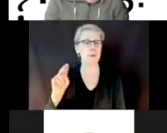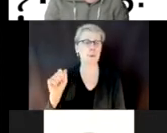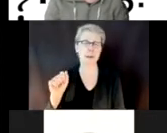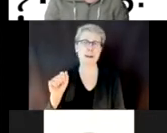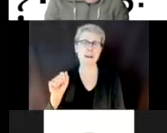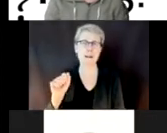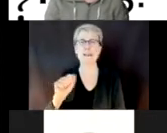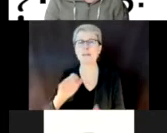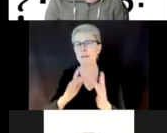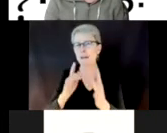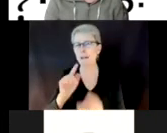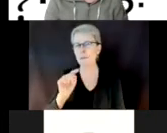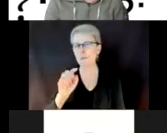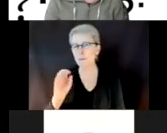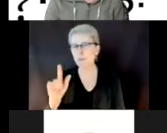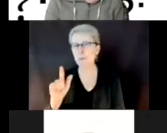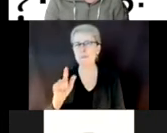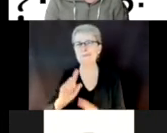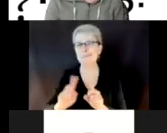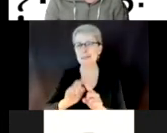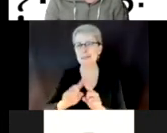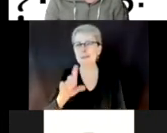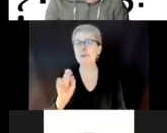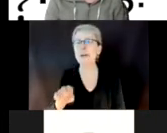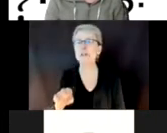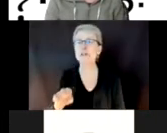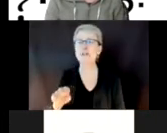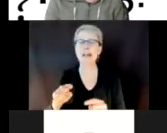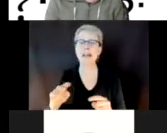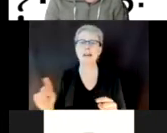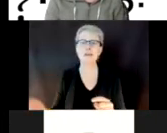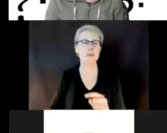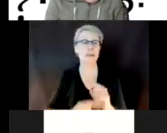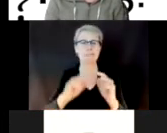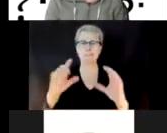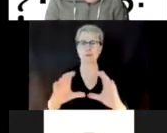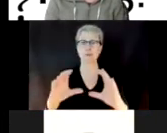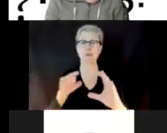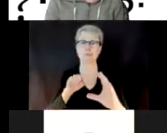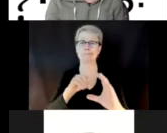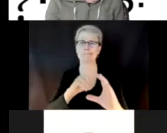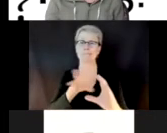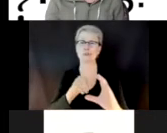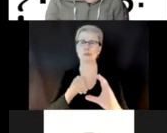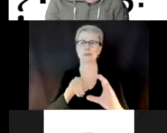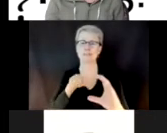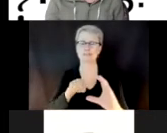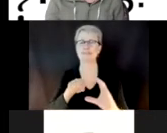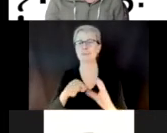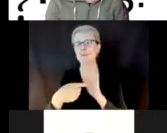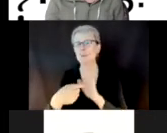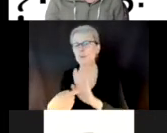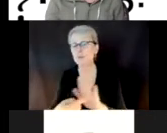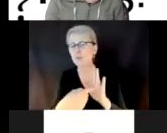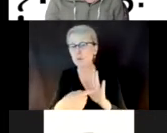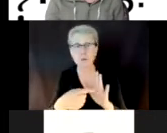through questions and then come up with a little persona that you can just take a little screenshot of, share with your team, or just kind of use it